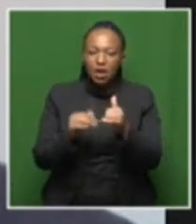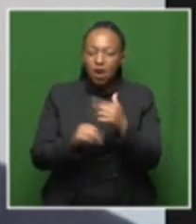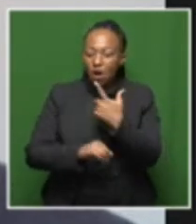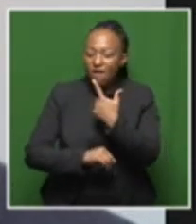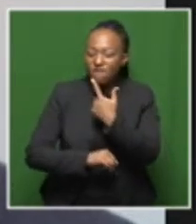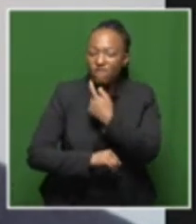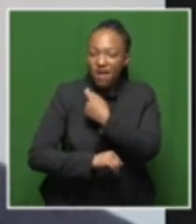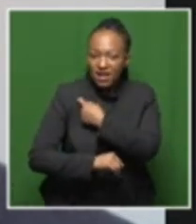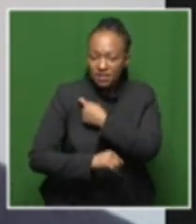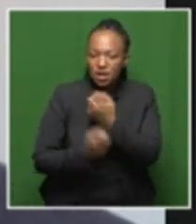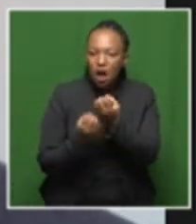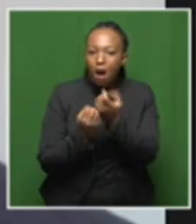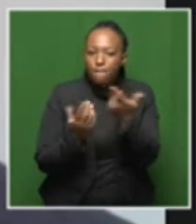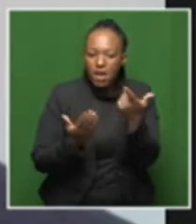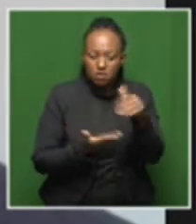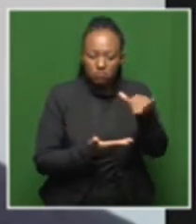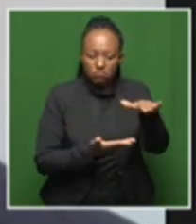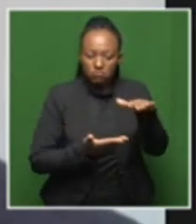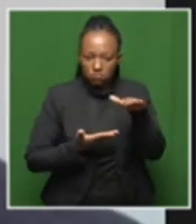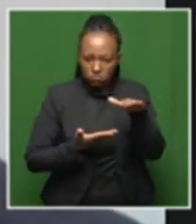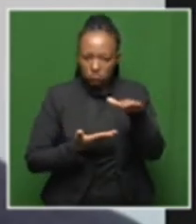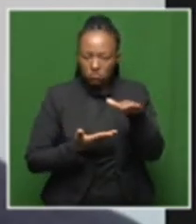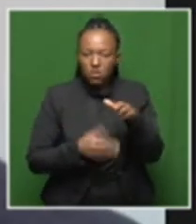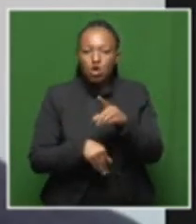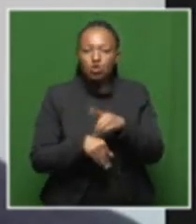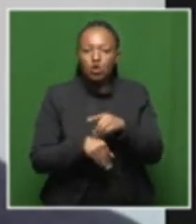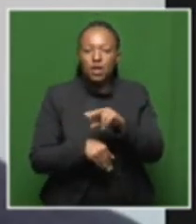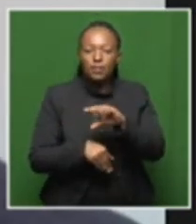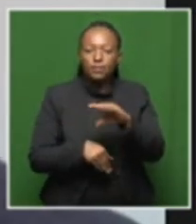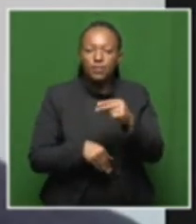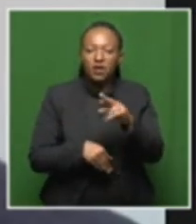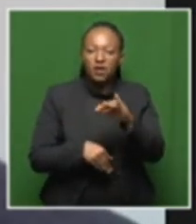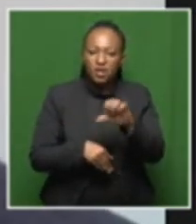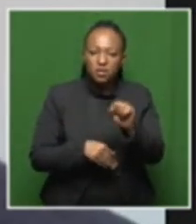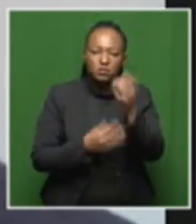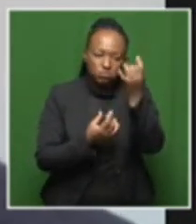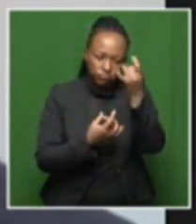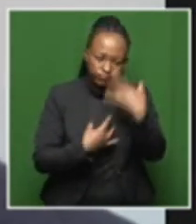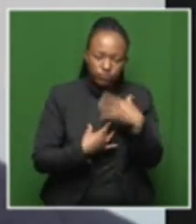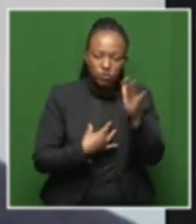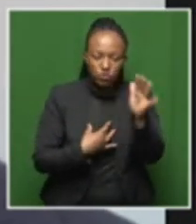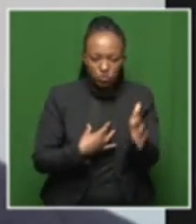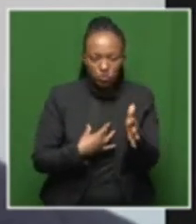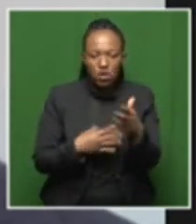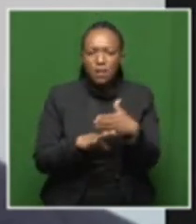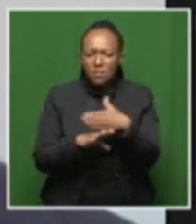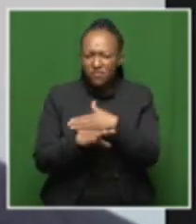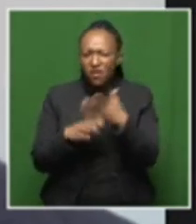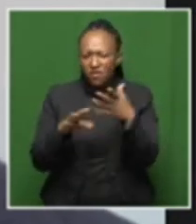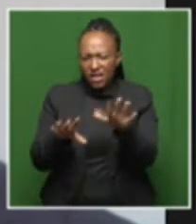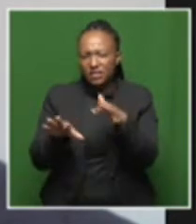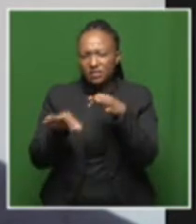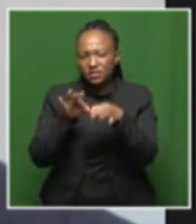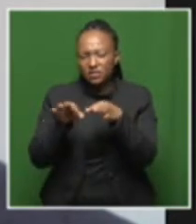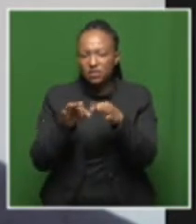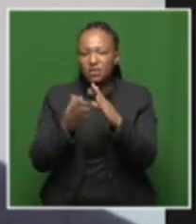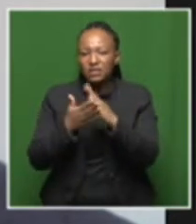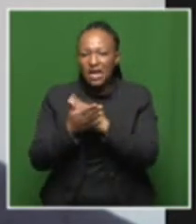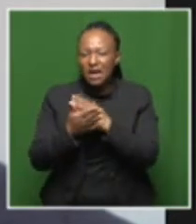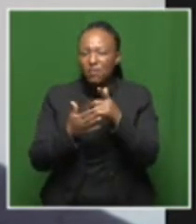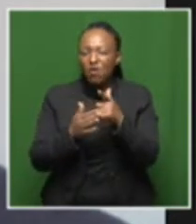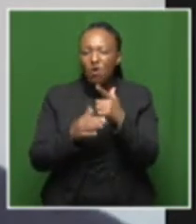in stock? I think Dr. Chris will take that. And he has highlighted, in fact, some of the aspects